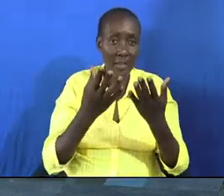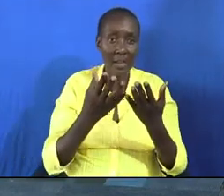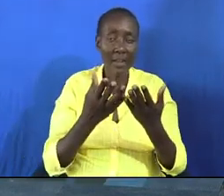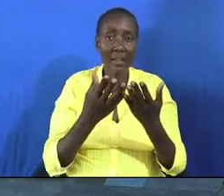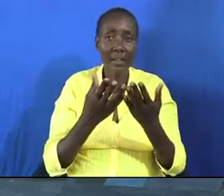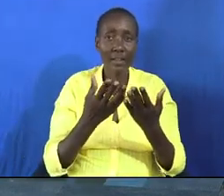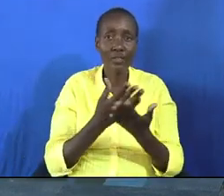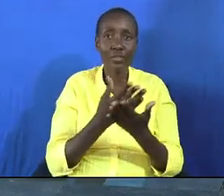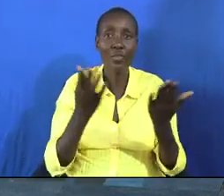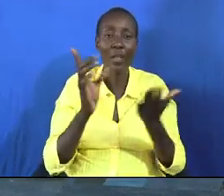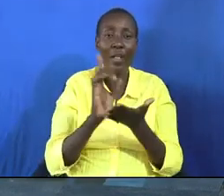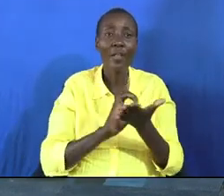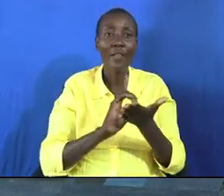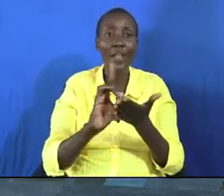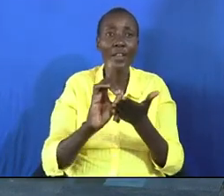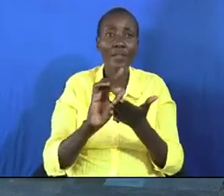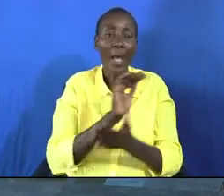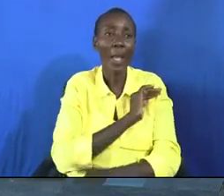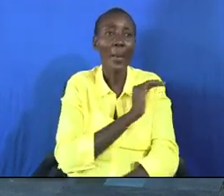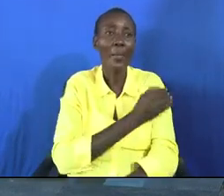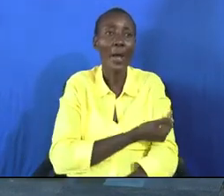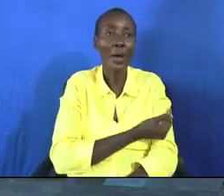us the divine power.